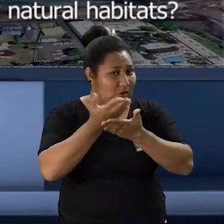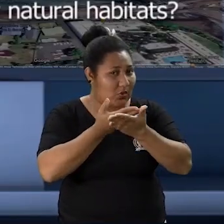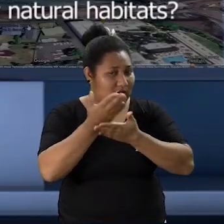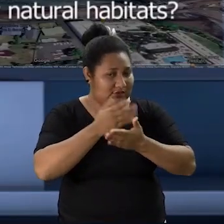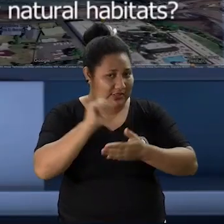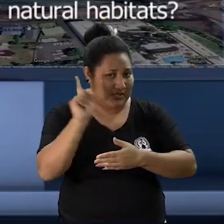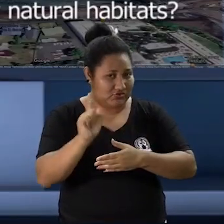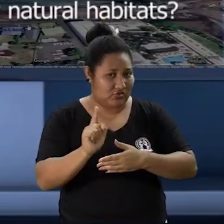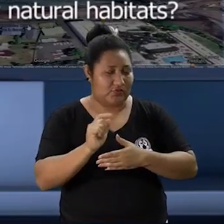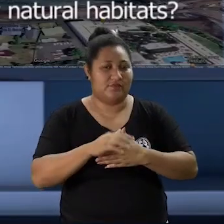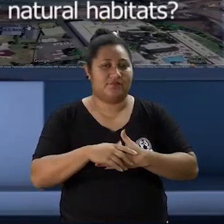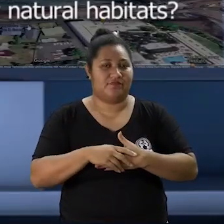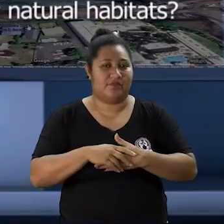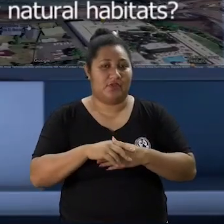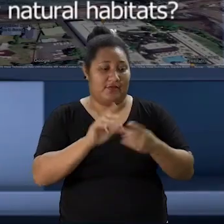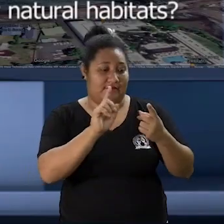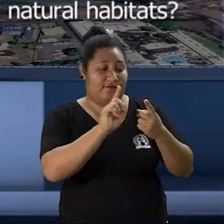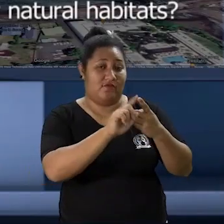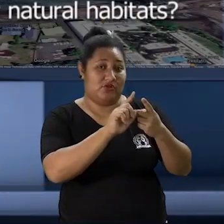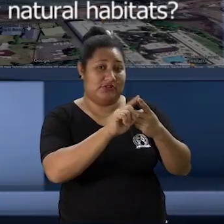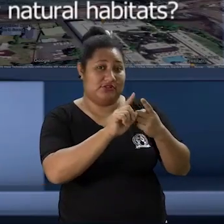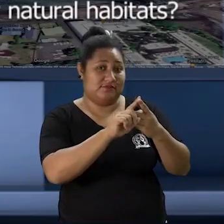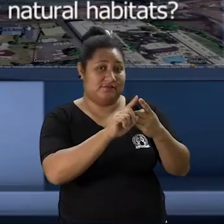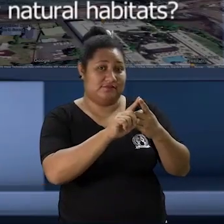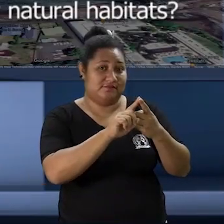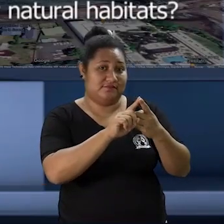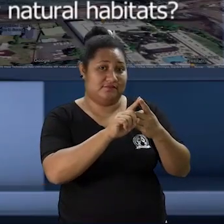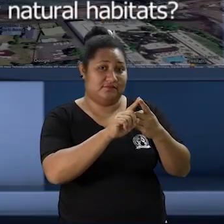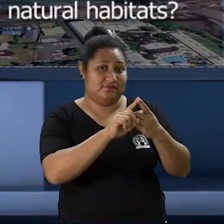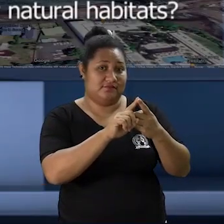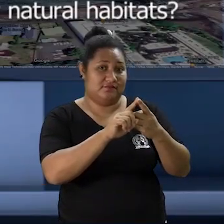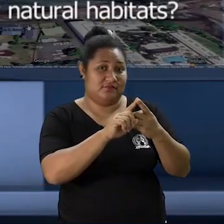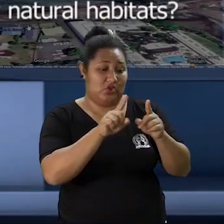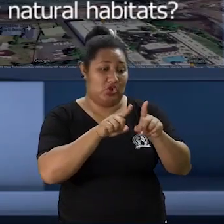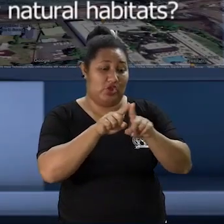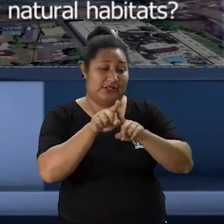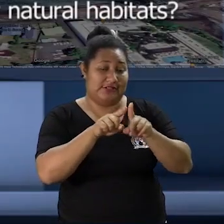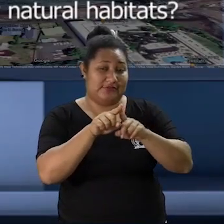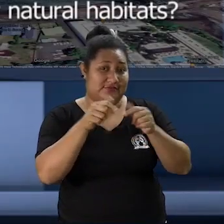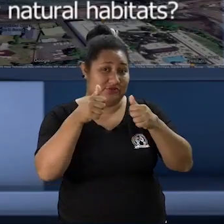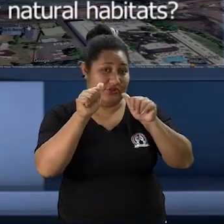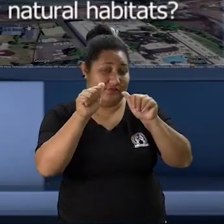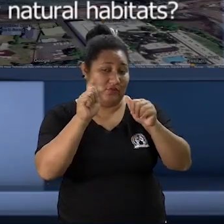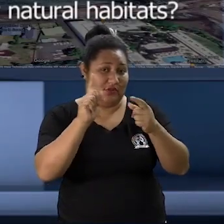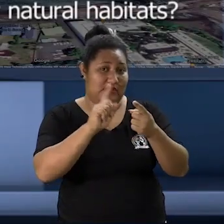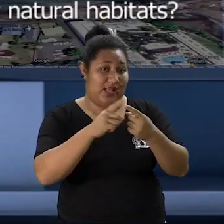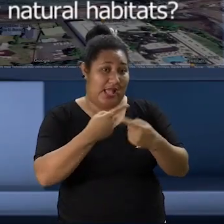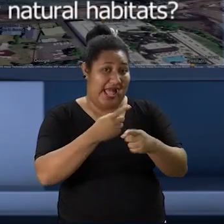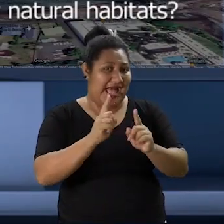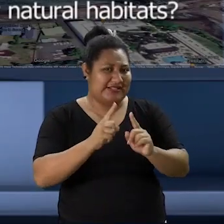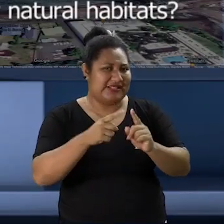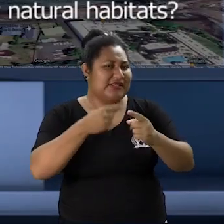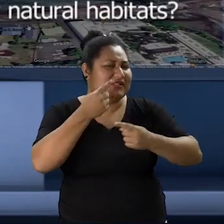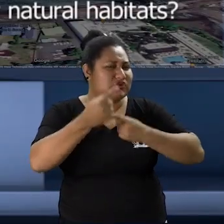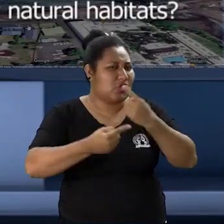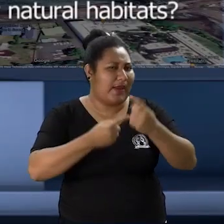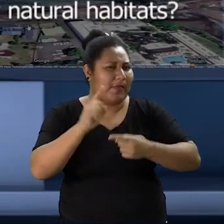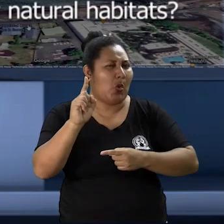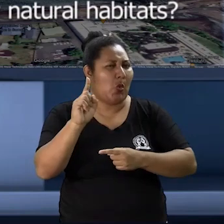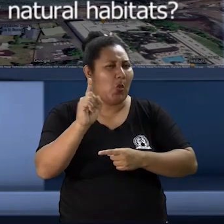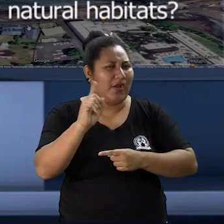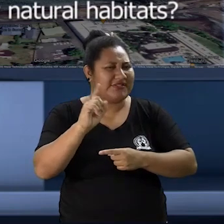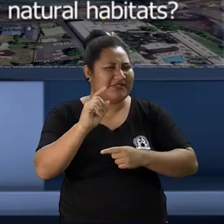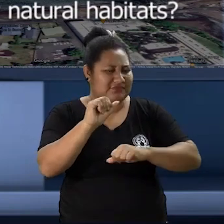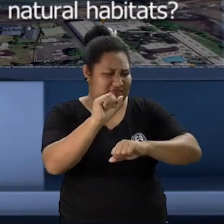aso. Our first learning outcome is for us to describe what a marine